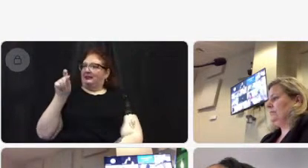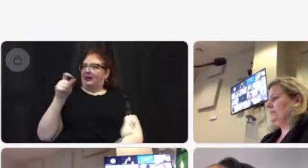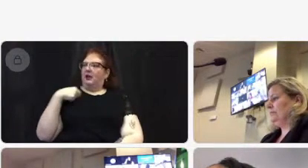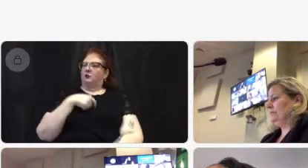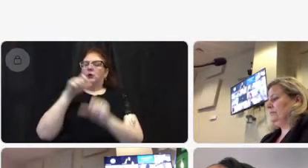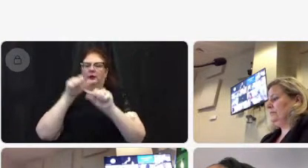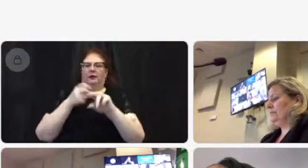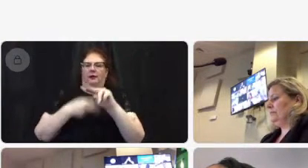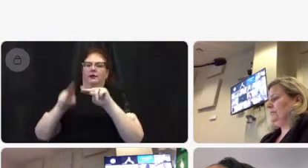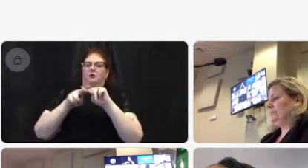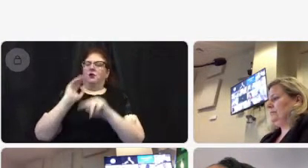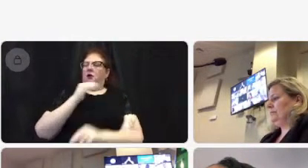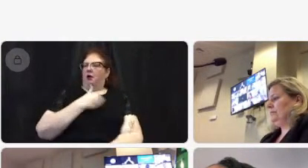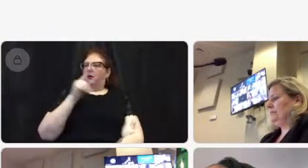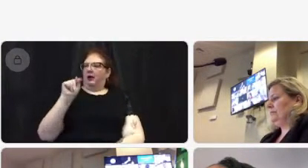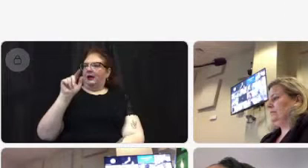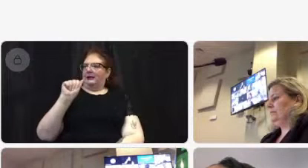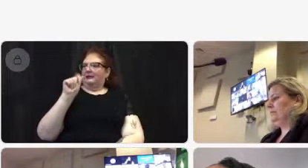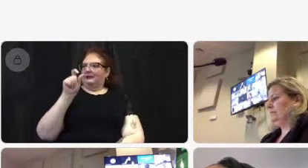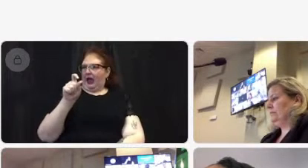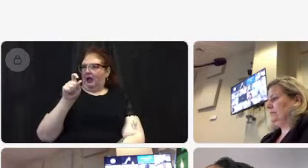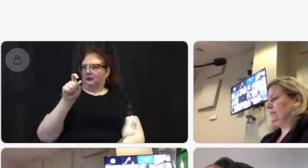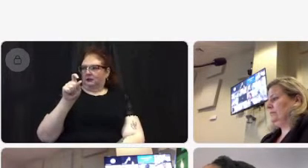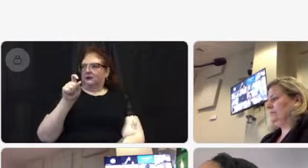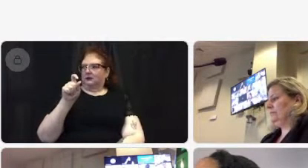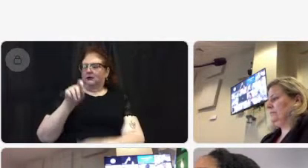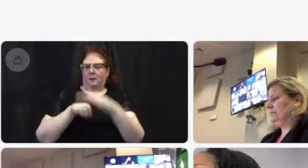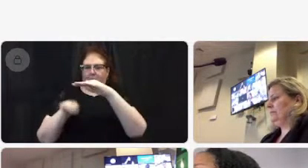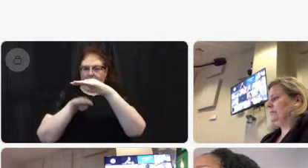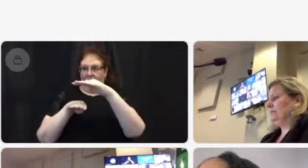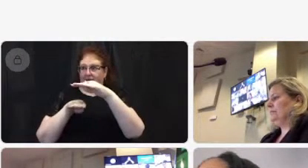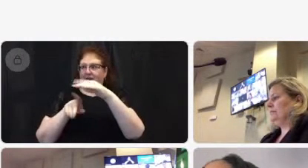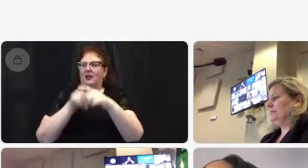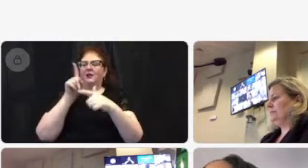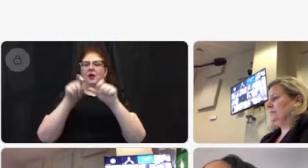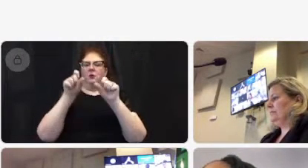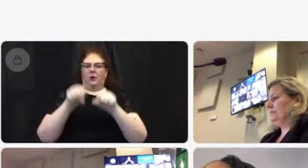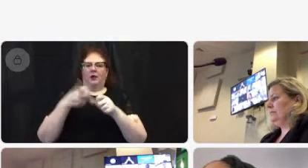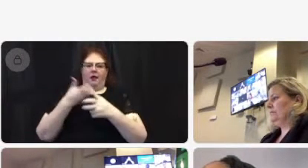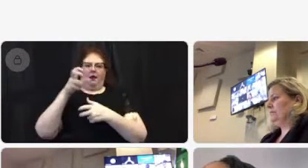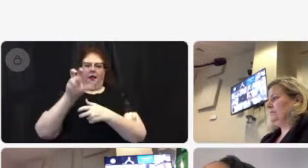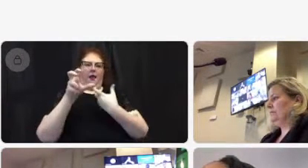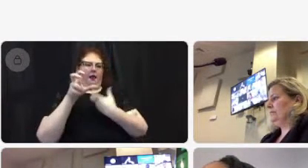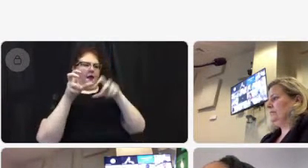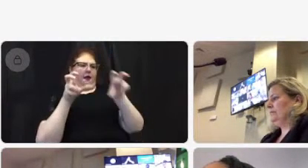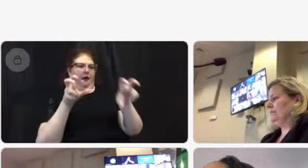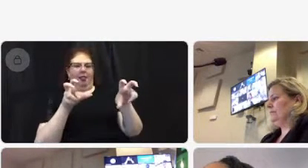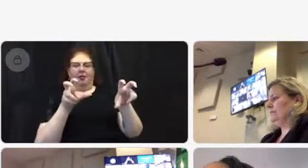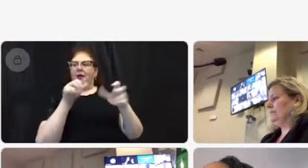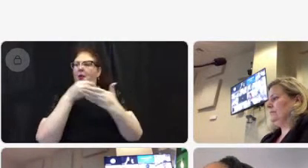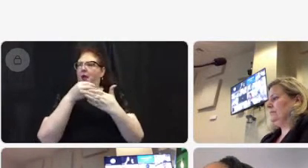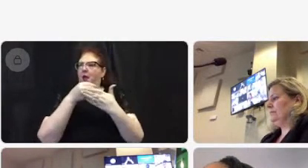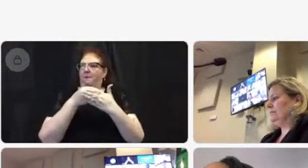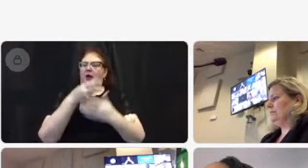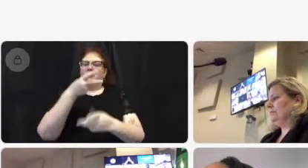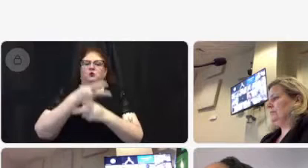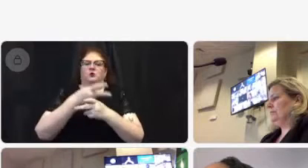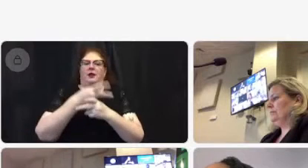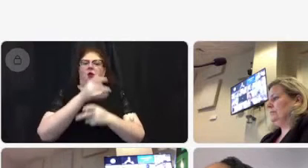base, then we can then start allocating more of that money to trying to take care of